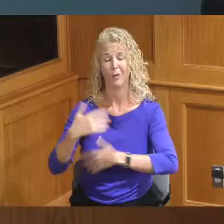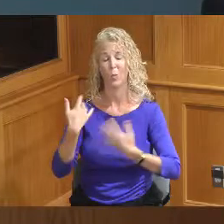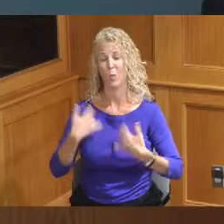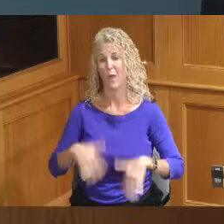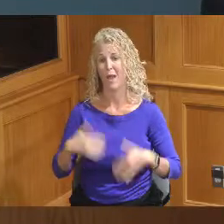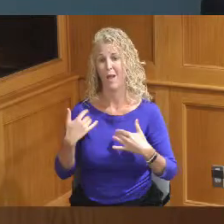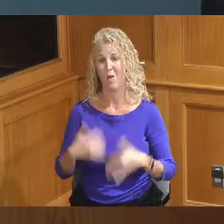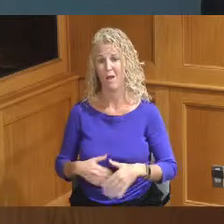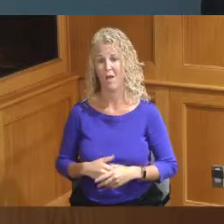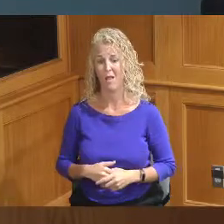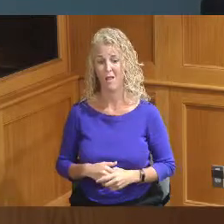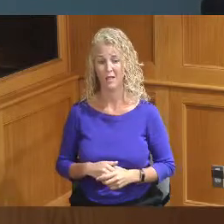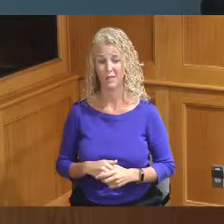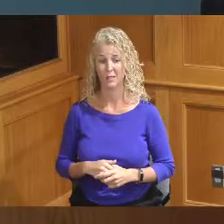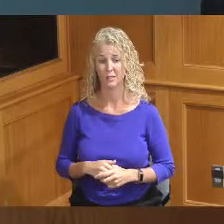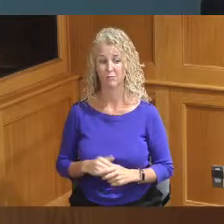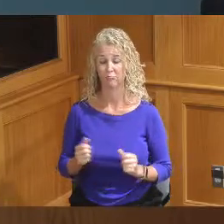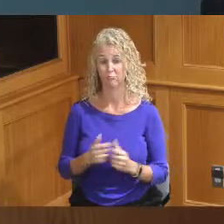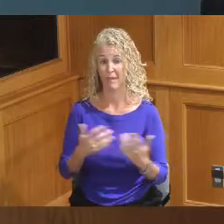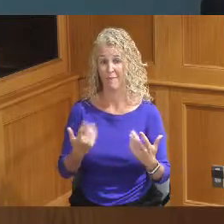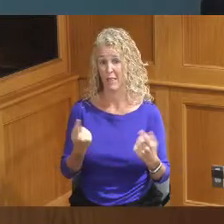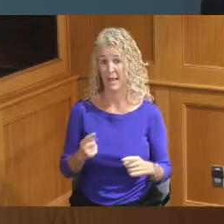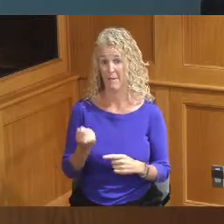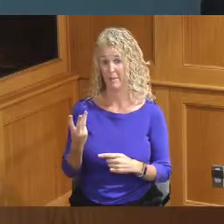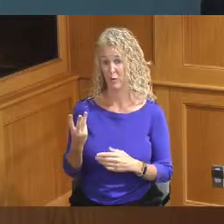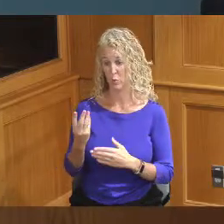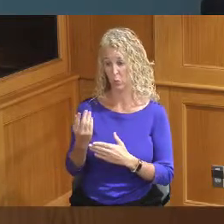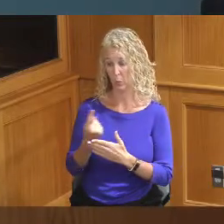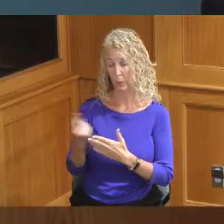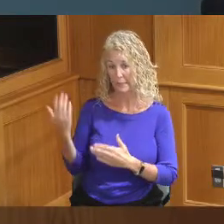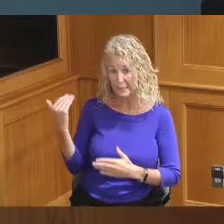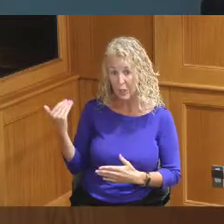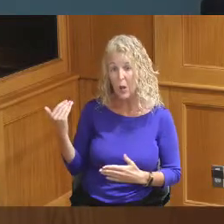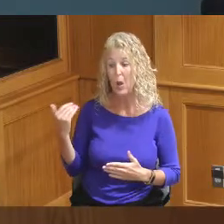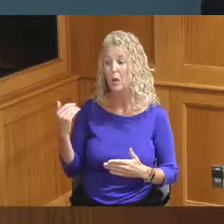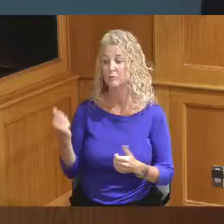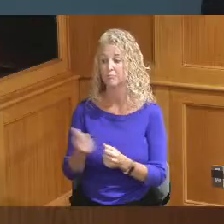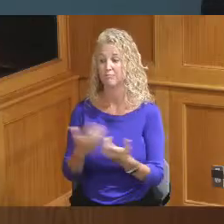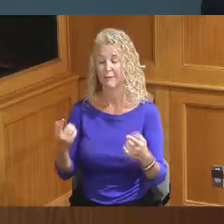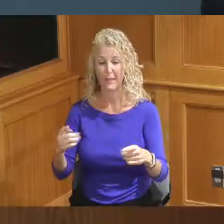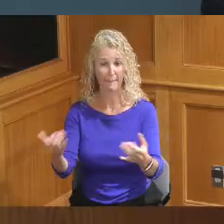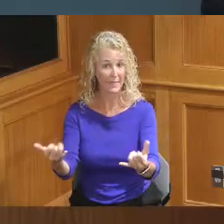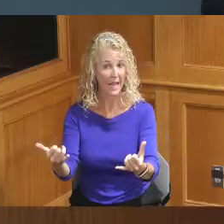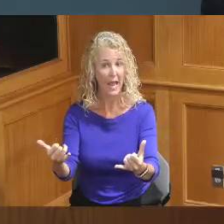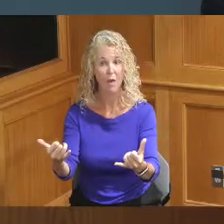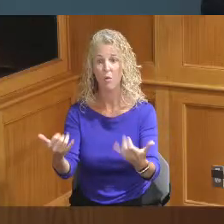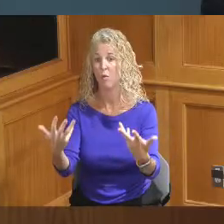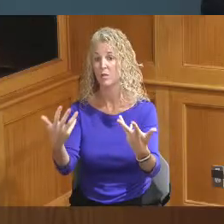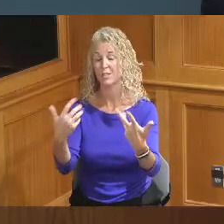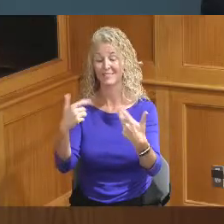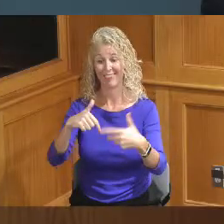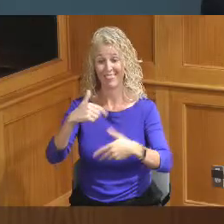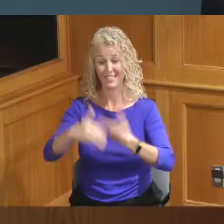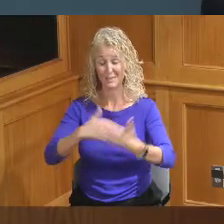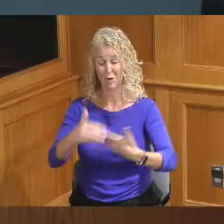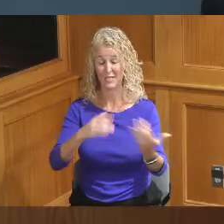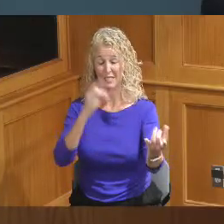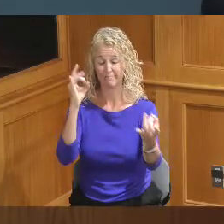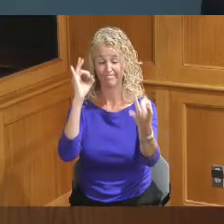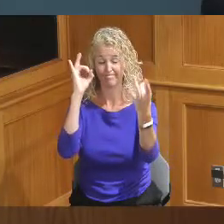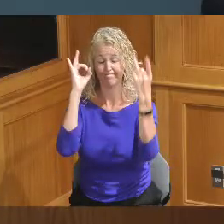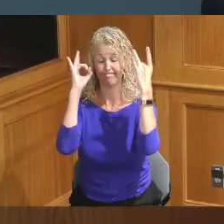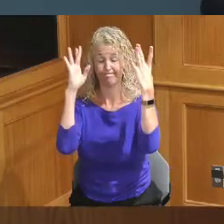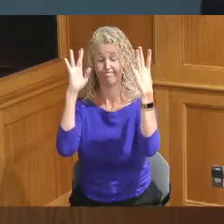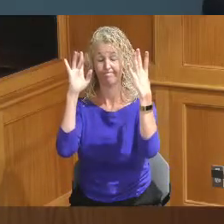where we are today, to where we were a few weeks ago. It's just been a grueling process for all of us,